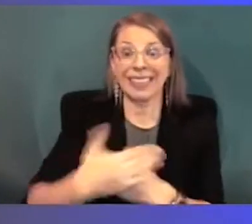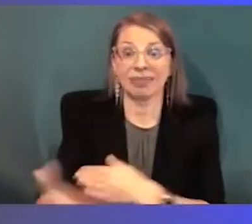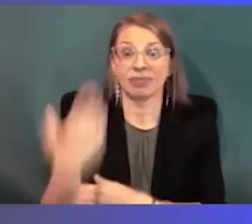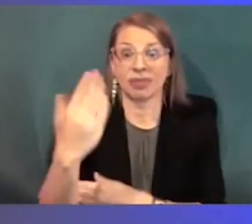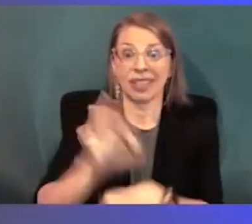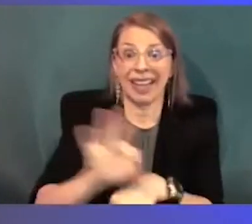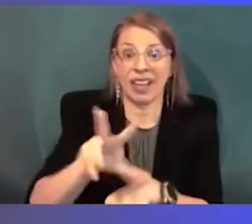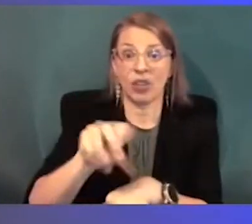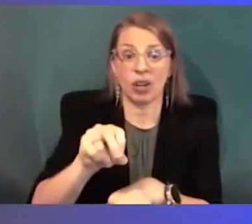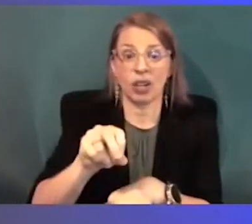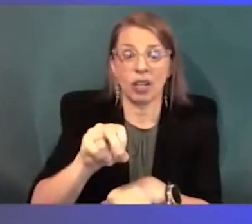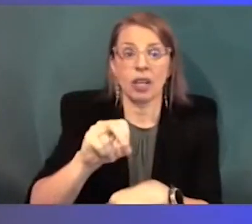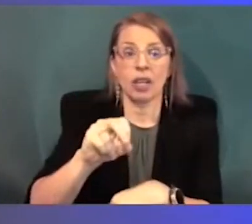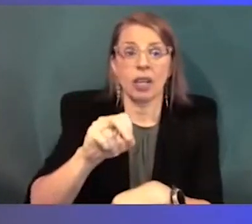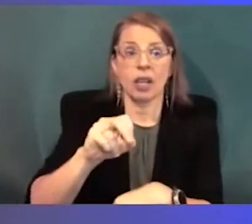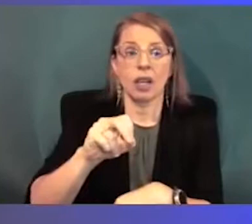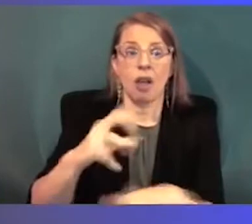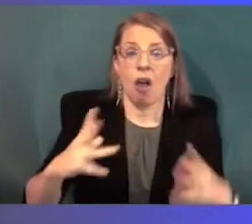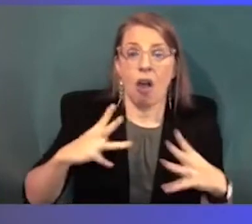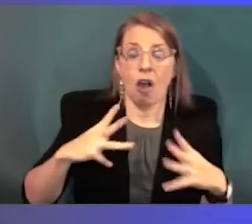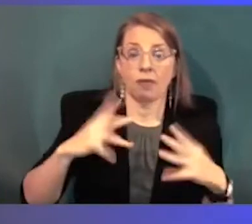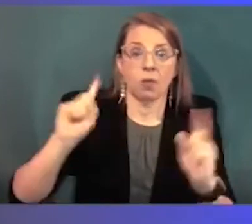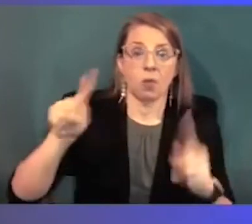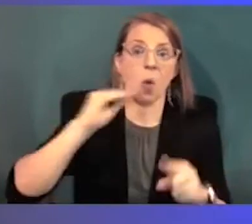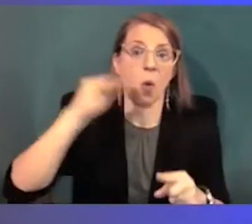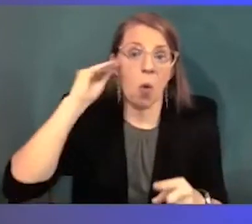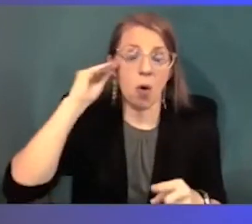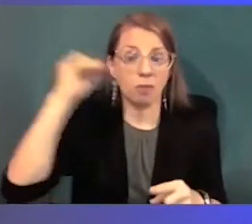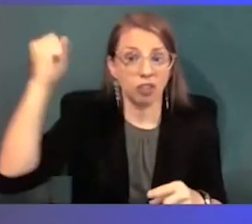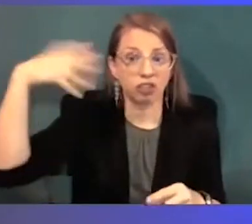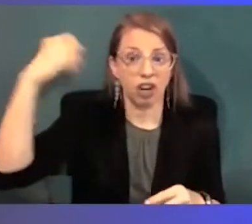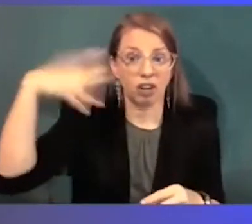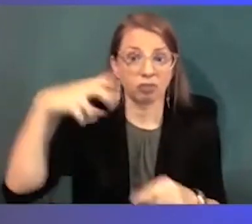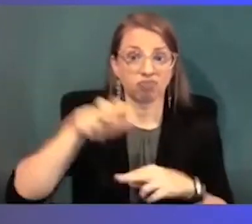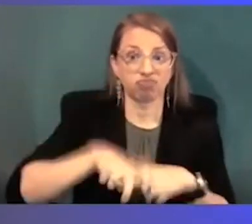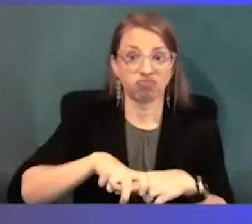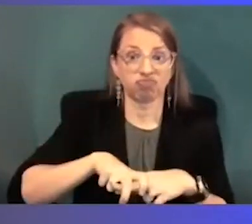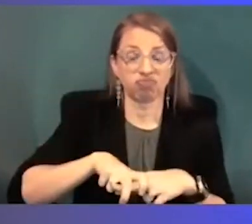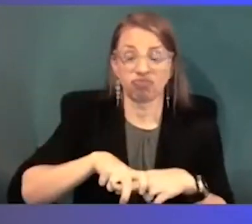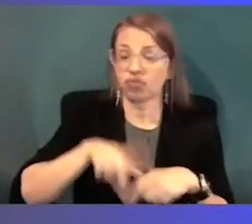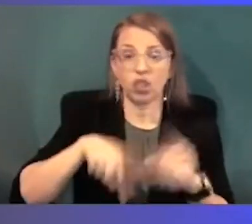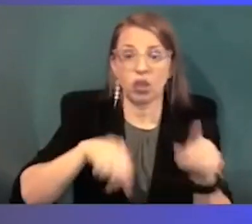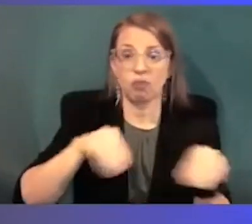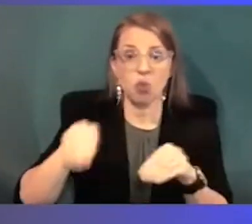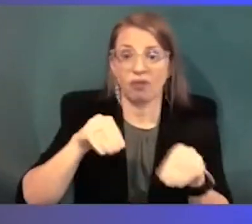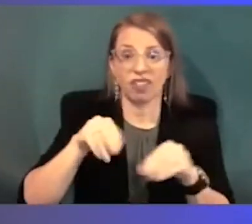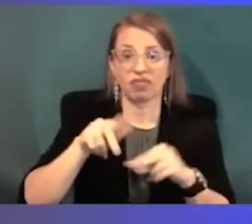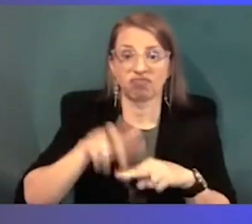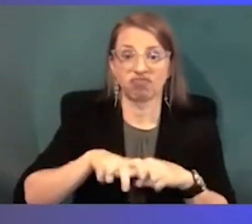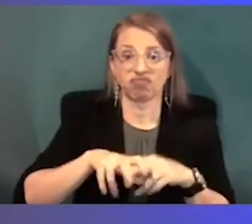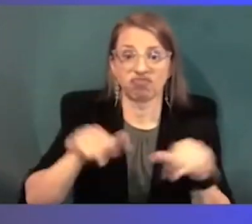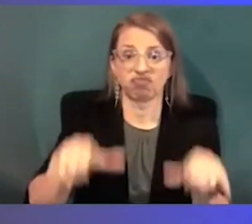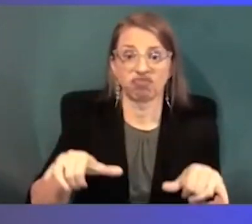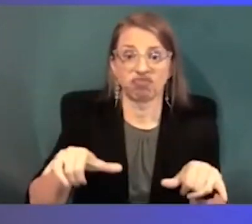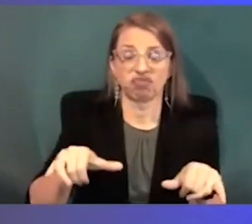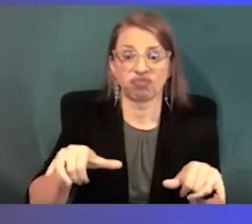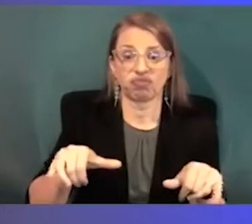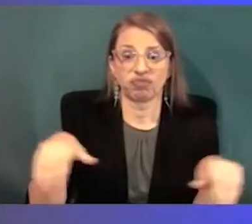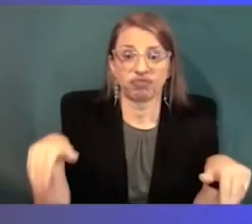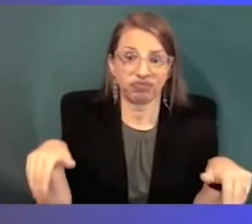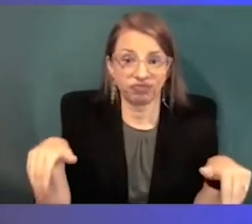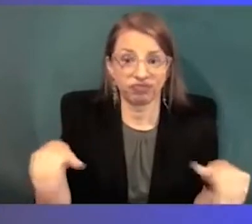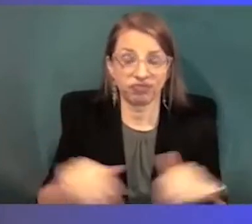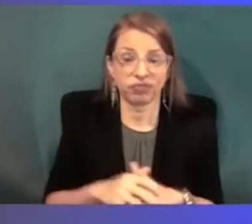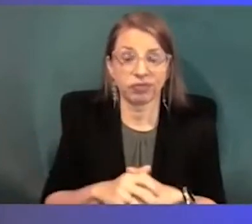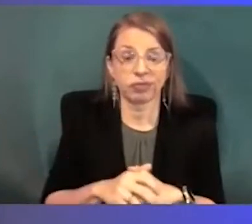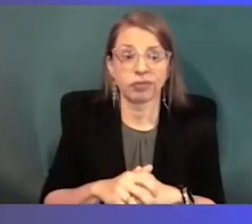went home, took a shower, got in my chair, couldn't move. It stayed that way all the